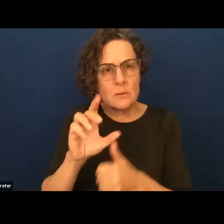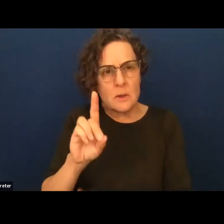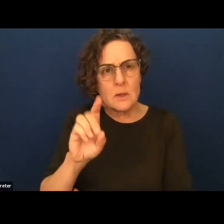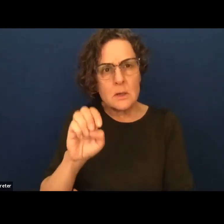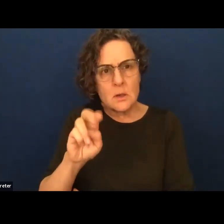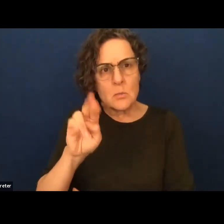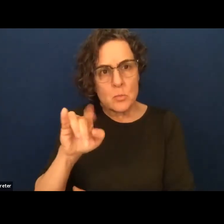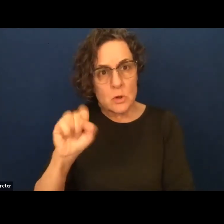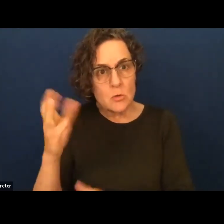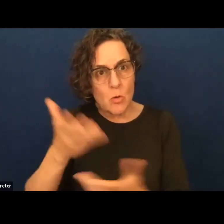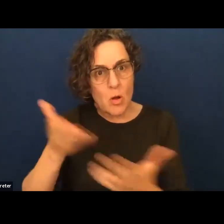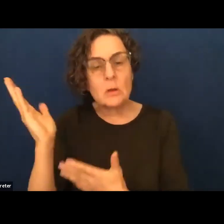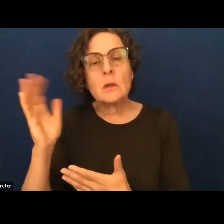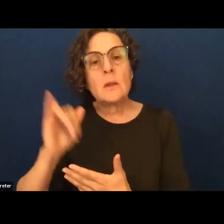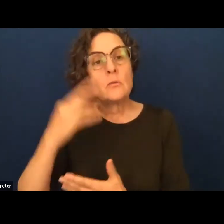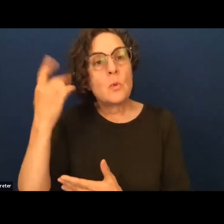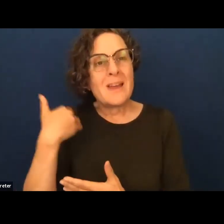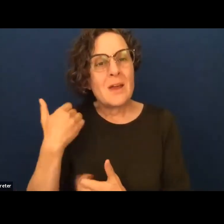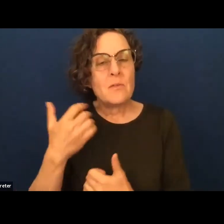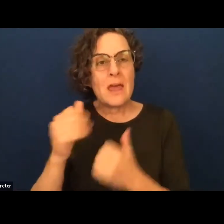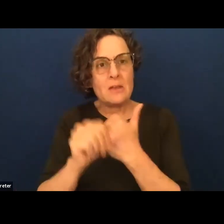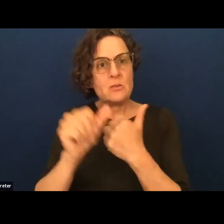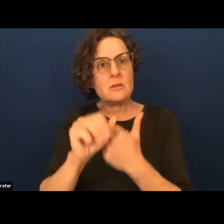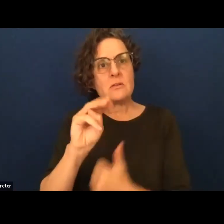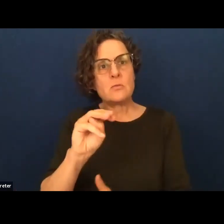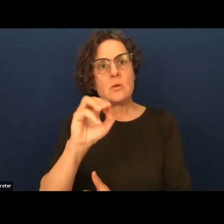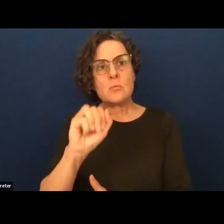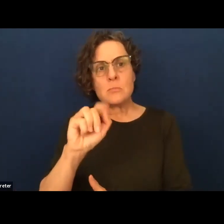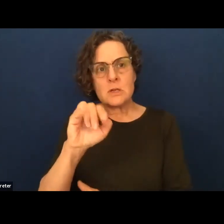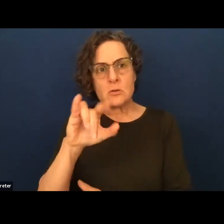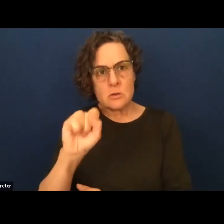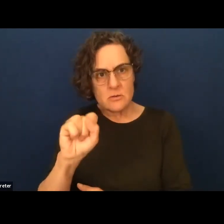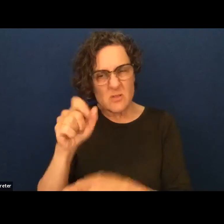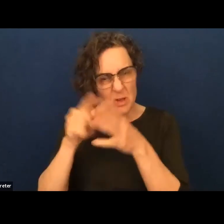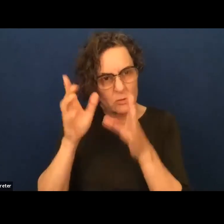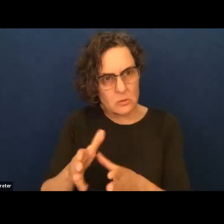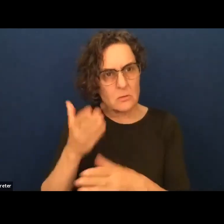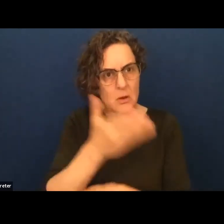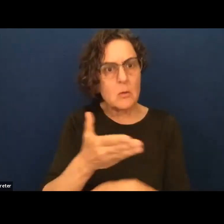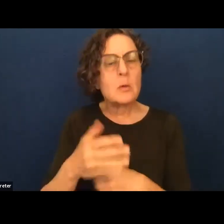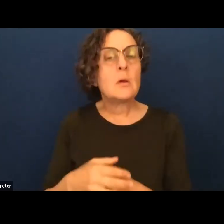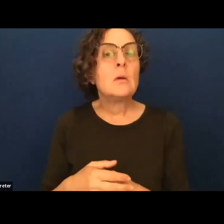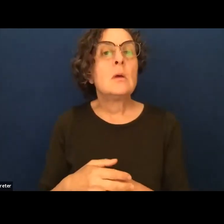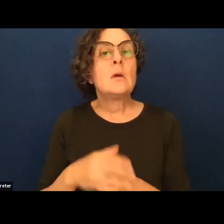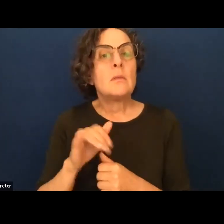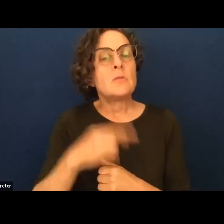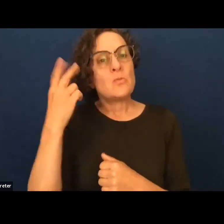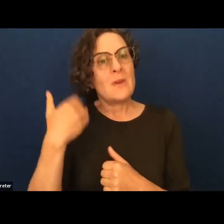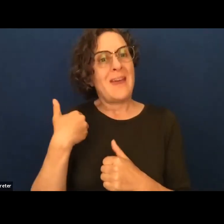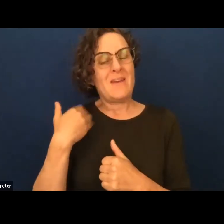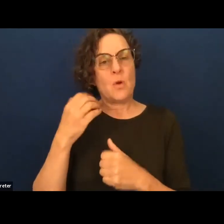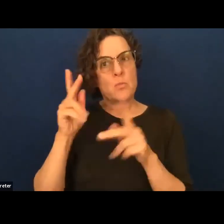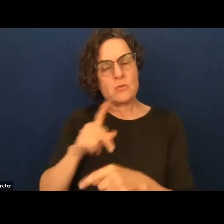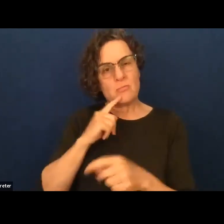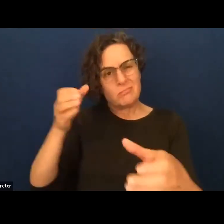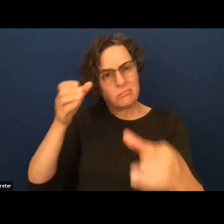but that's also why you have your hazardous materials specialists on site And that's also why you have your asbestos specialists